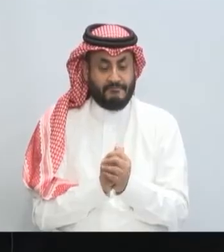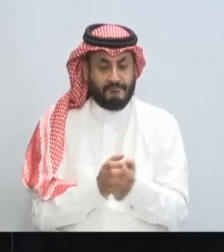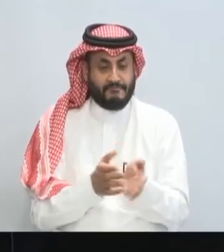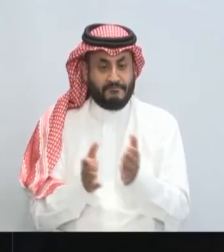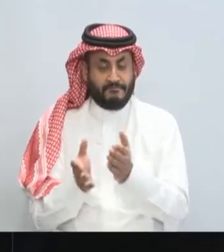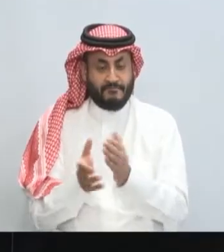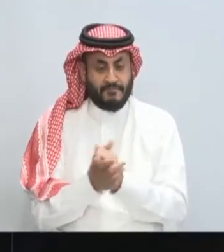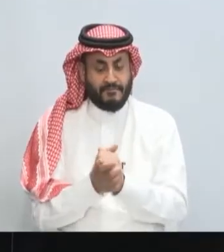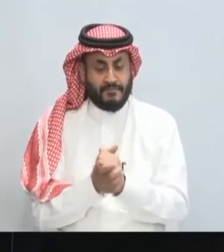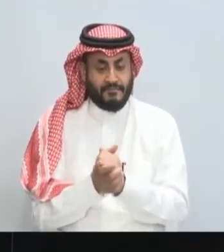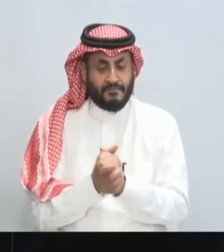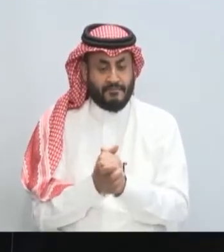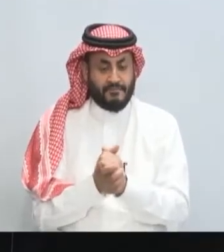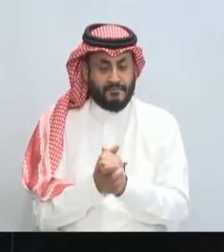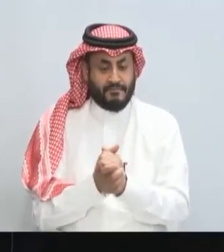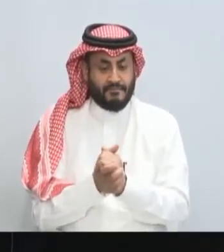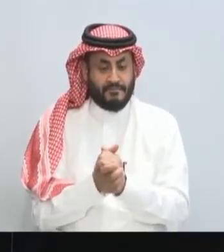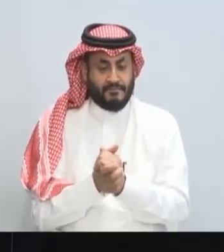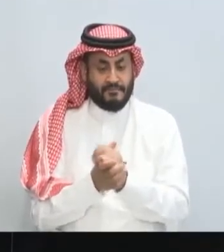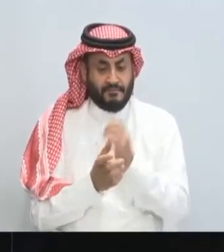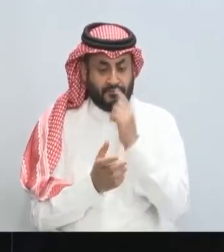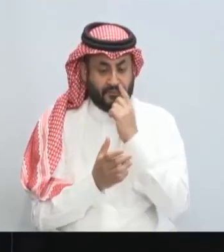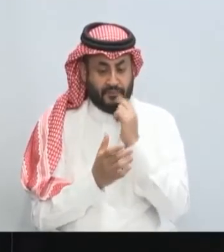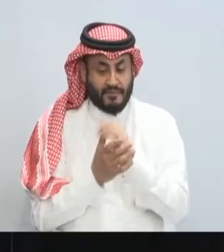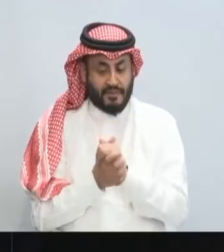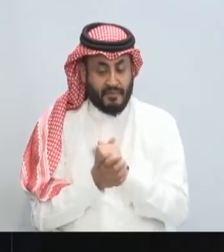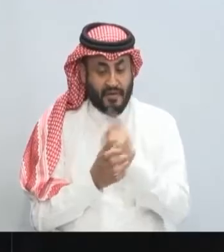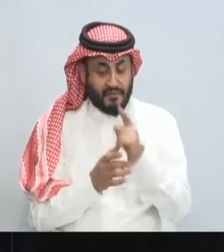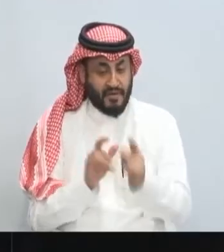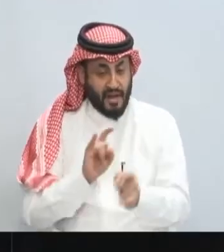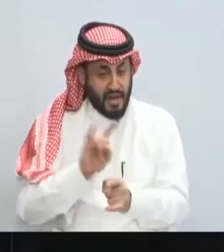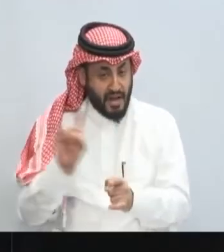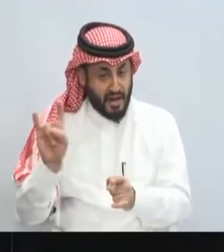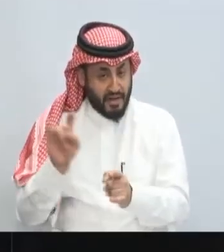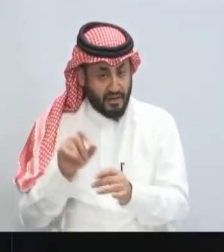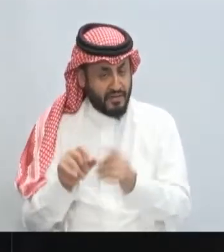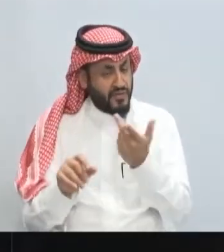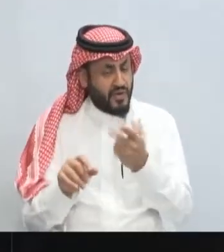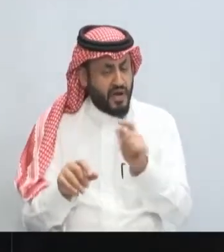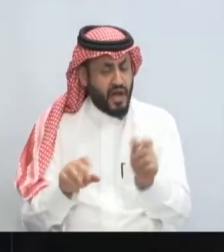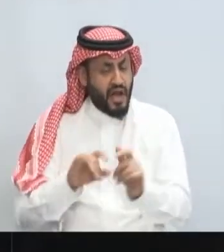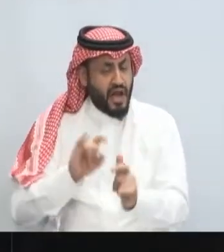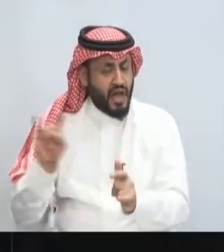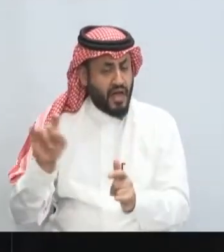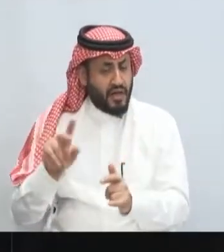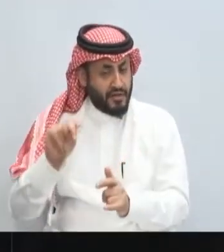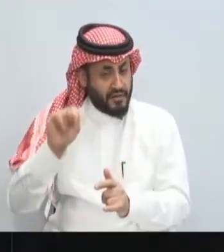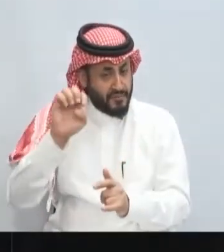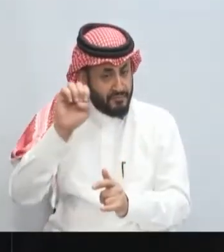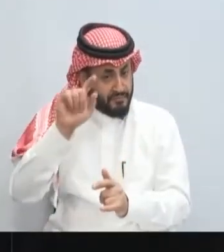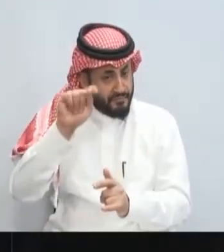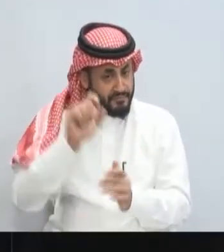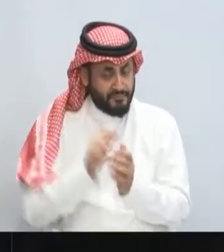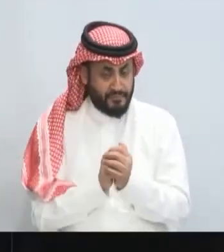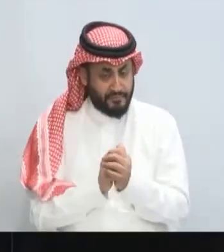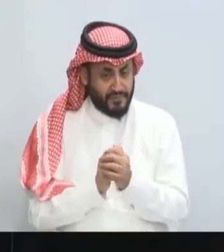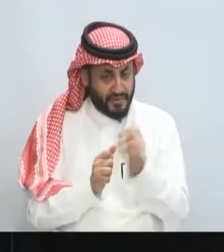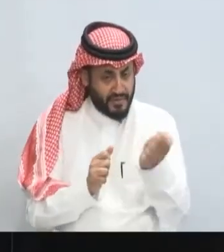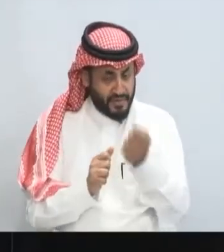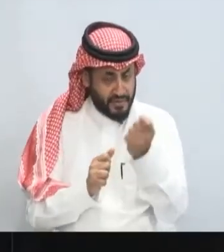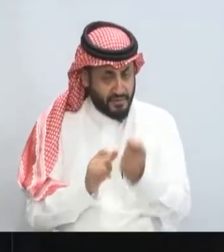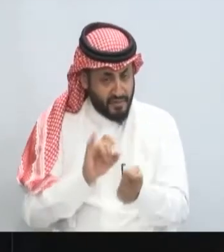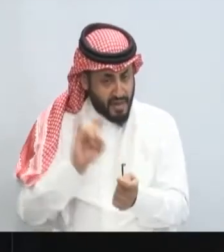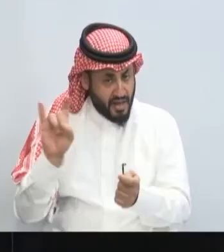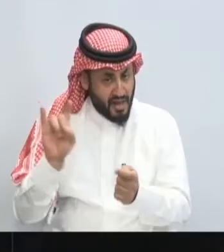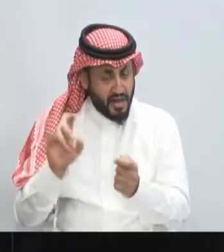we talk about the not when we are not doing. We use not after